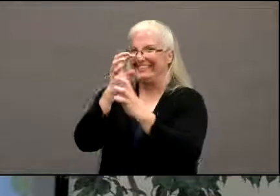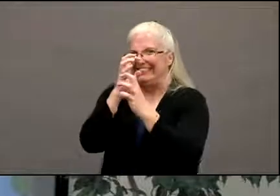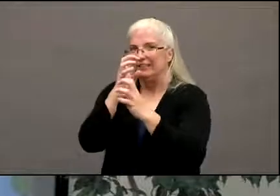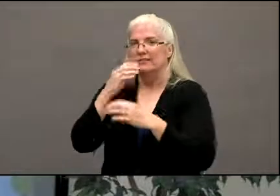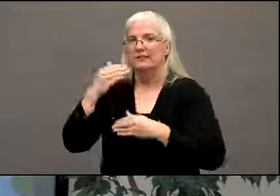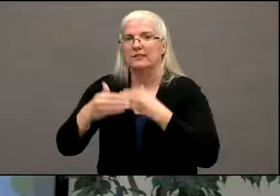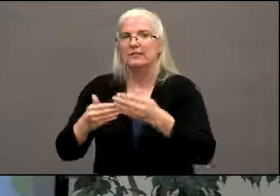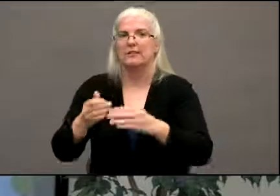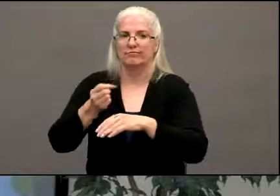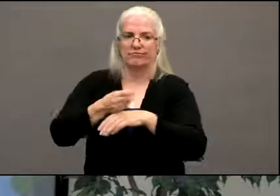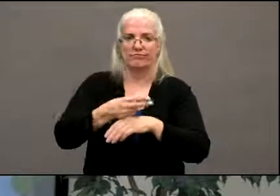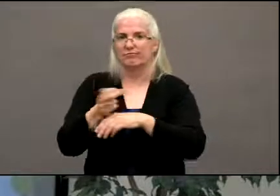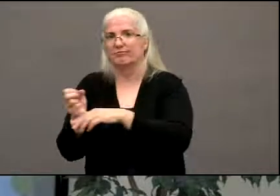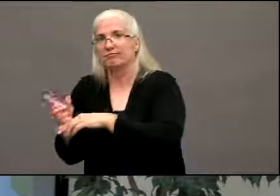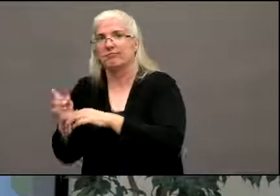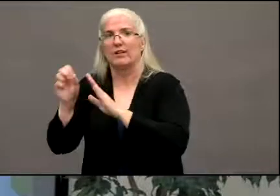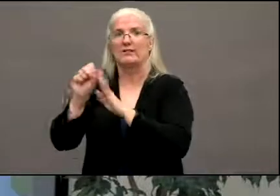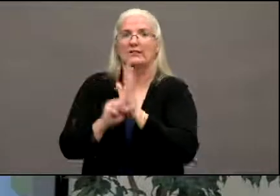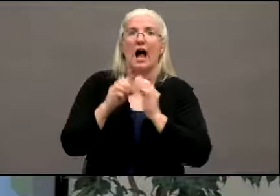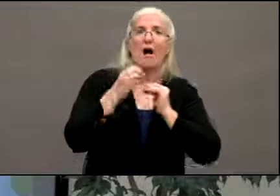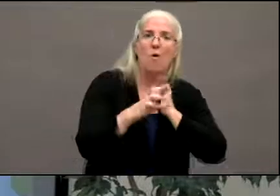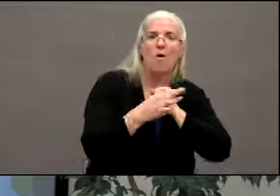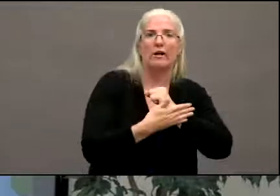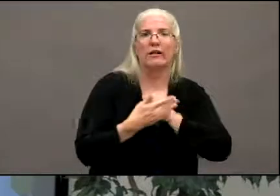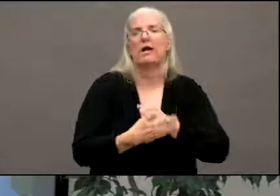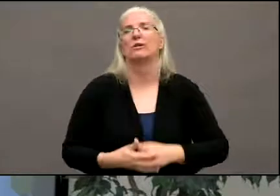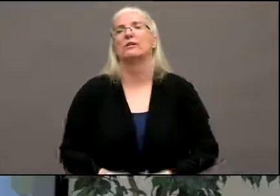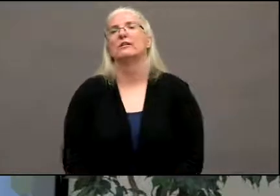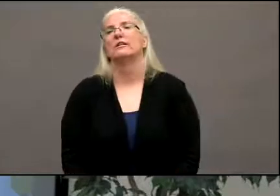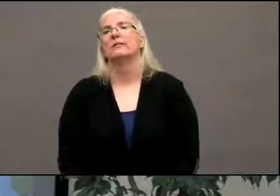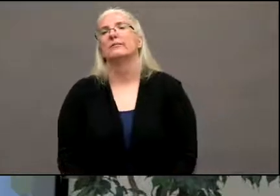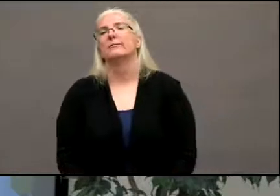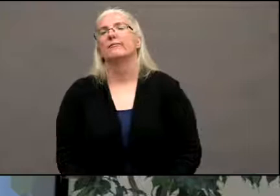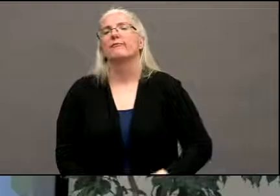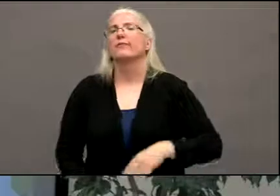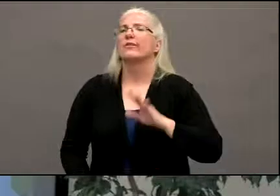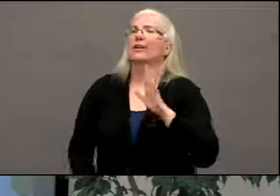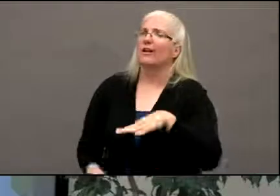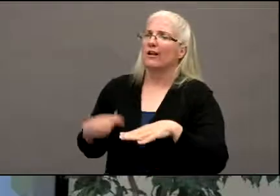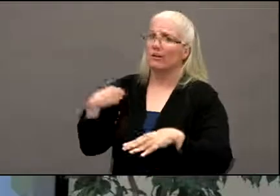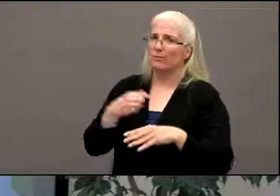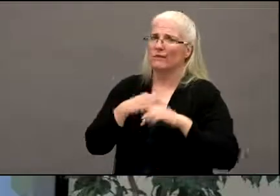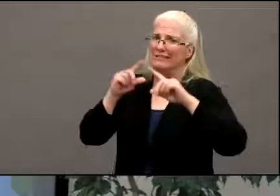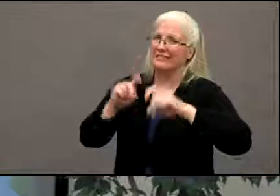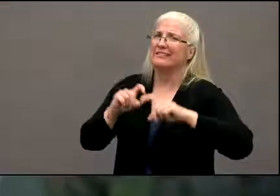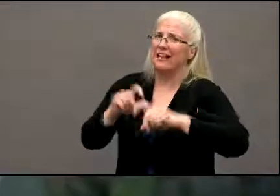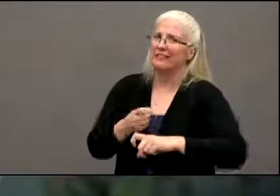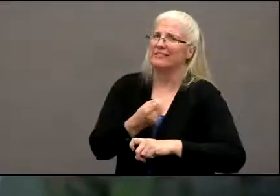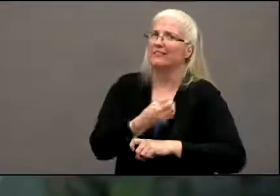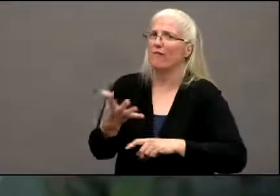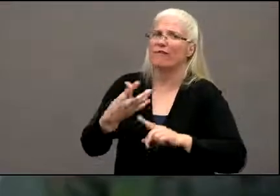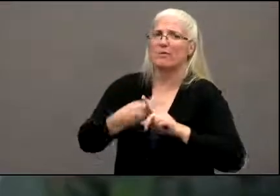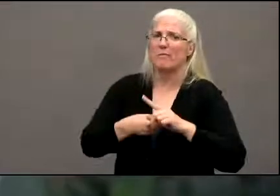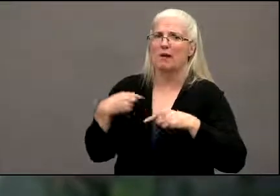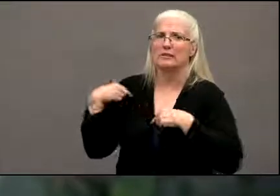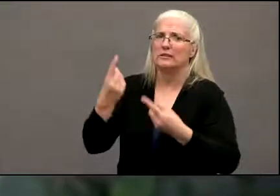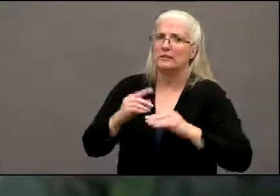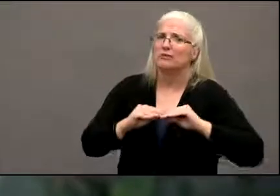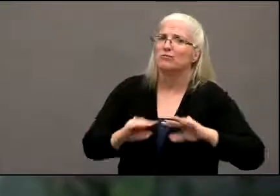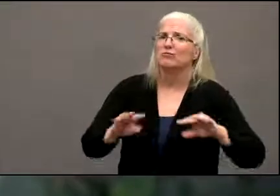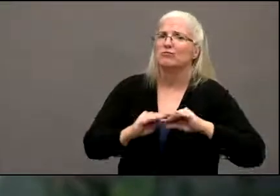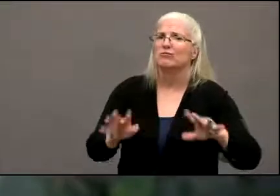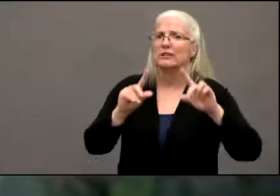about testing here for several months now, and we've opened testing locations all over the county, and now we're finding that